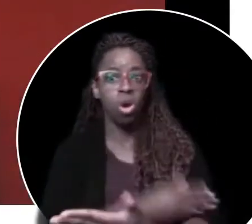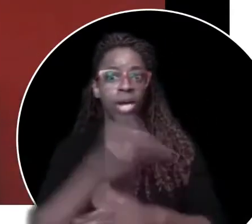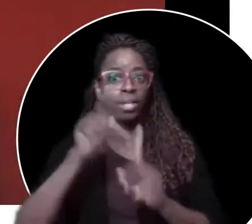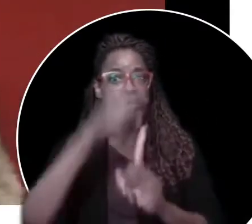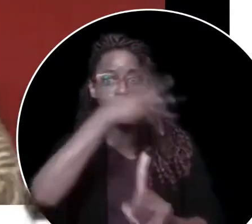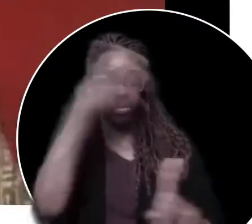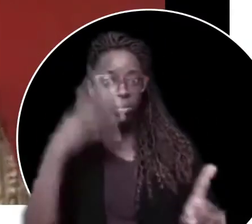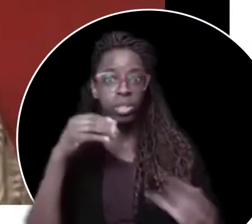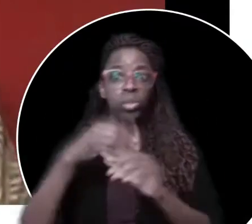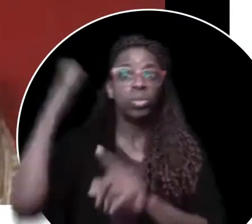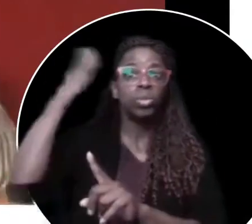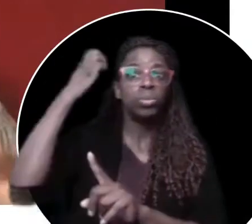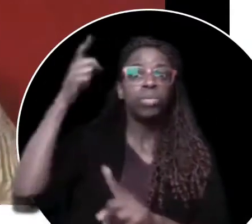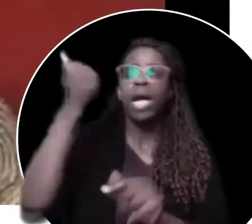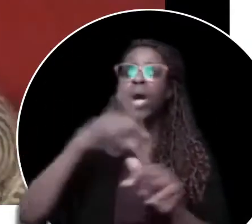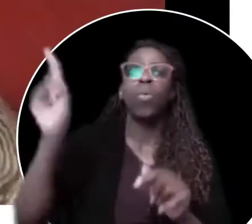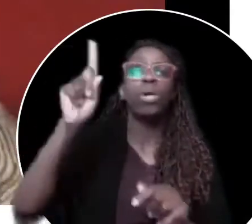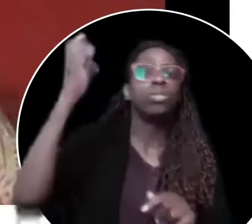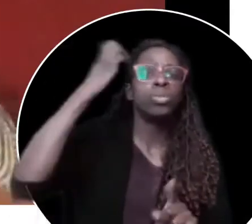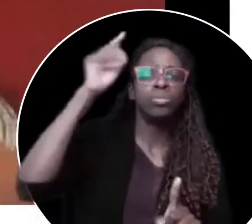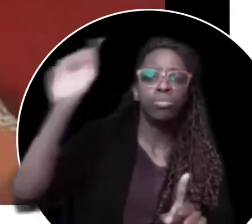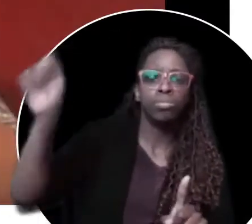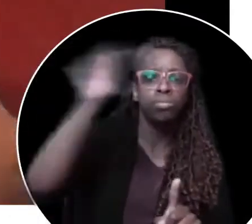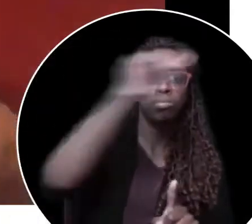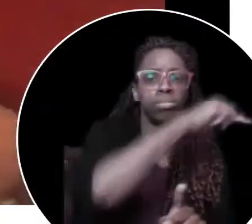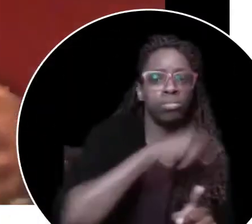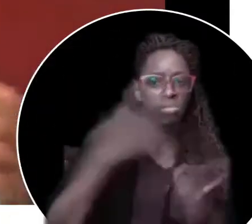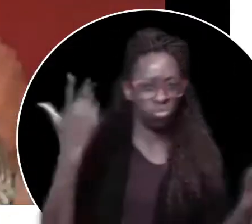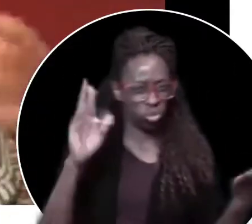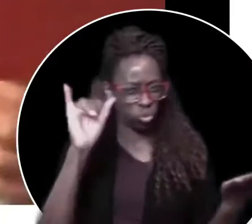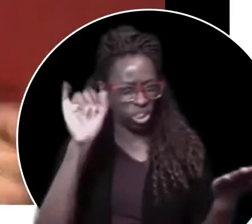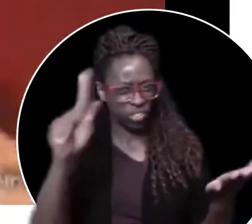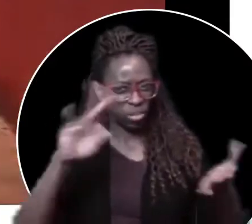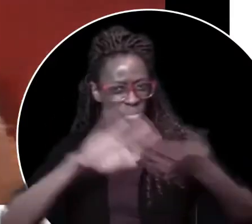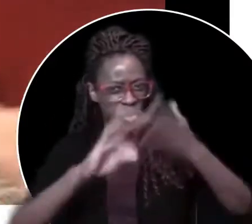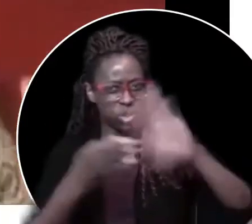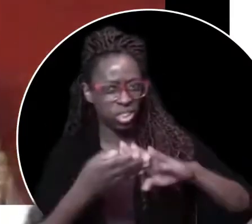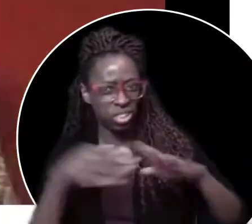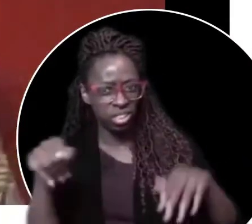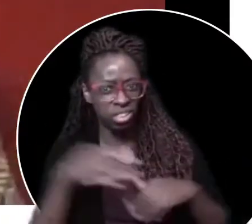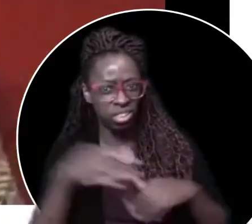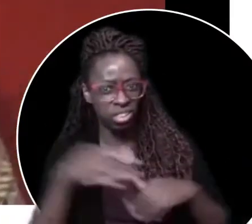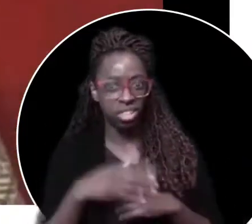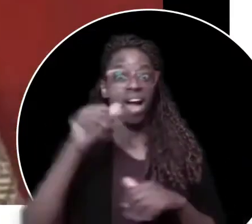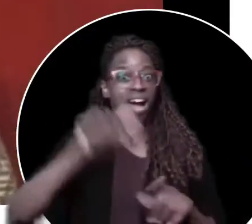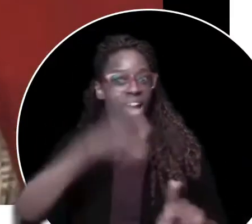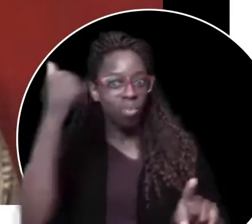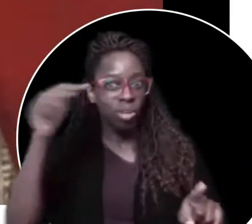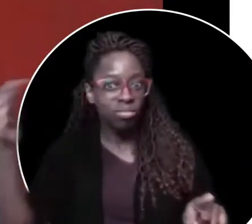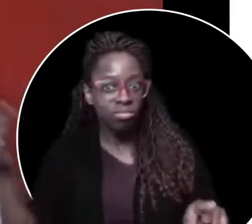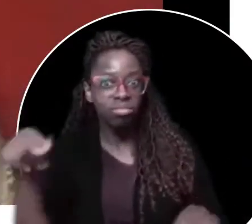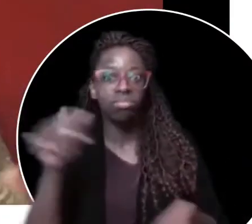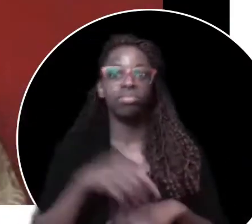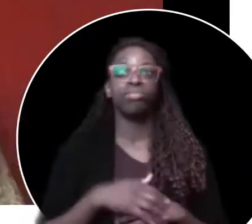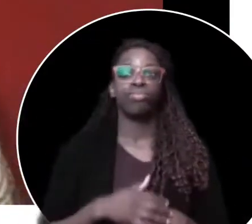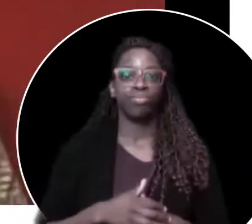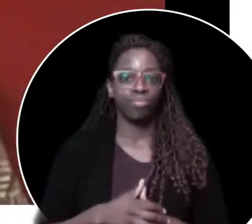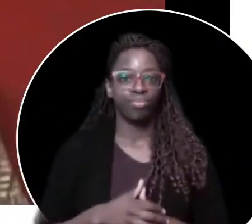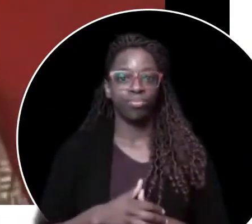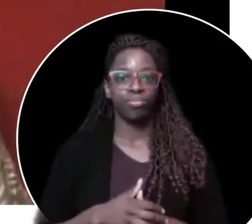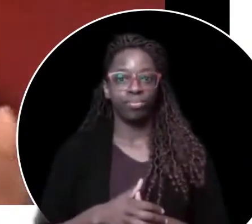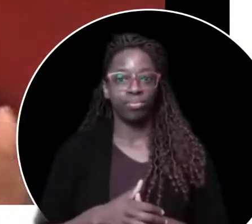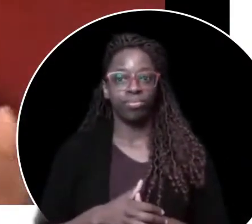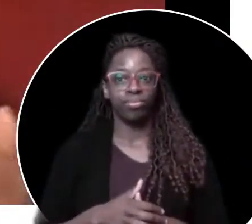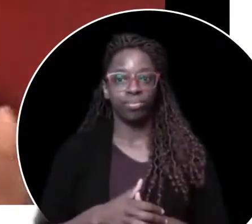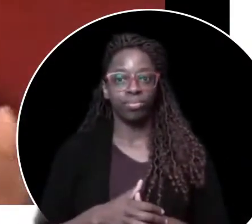from one community and the other one. But it exists a space that's in between that's already